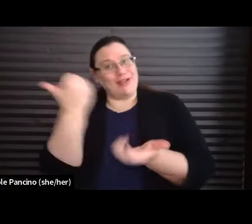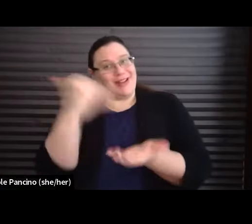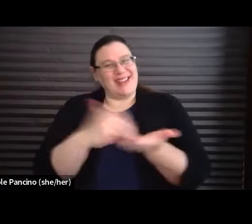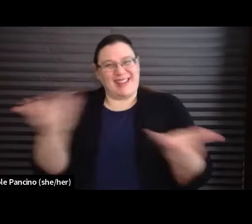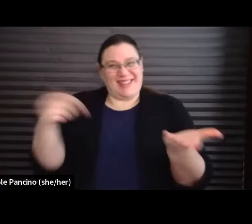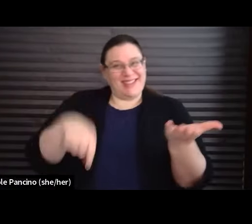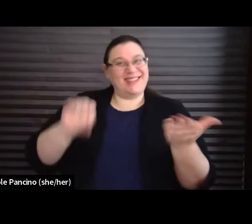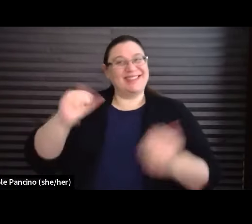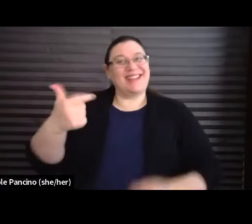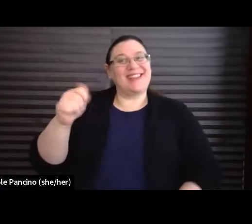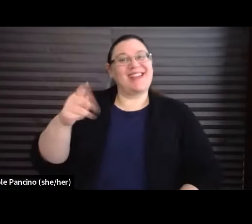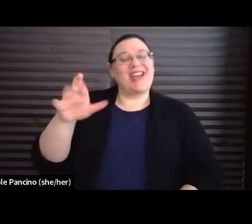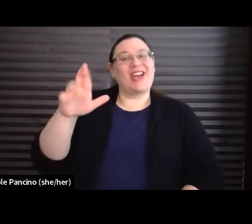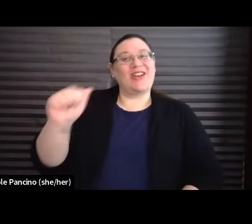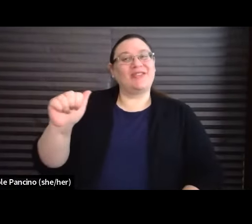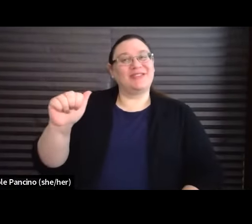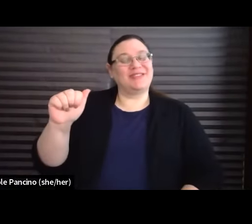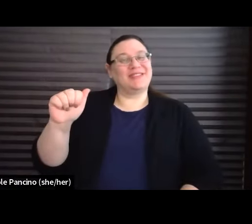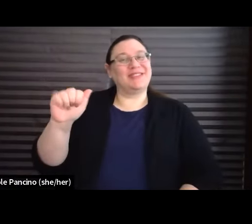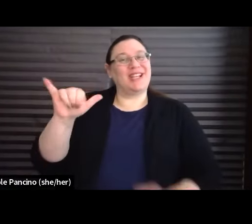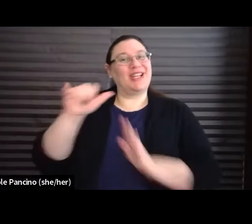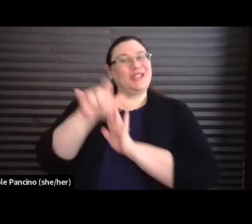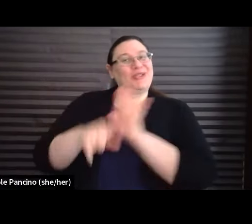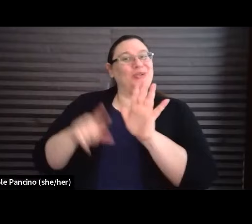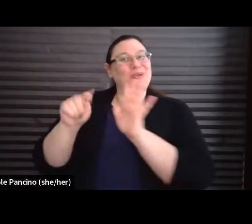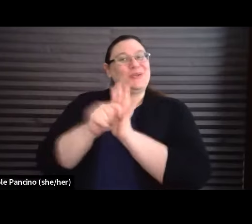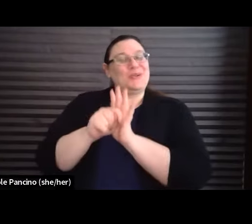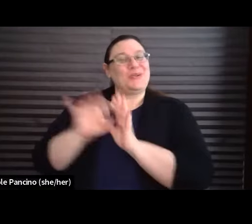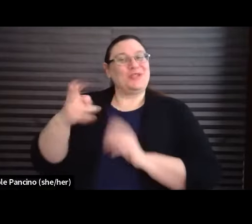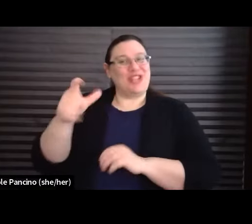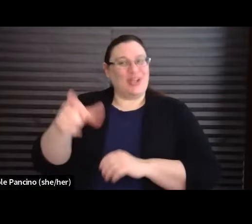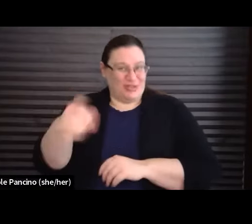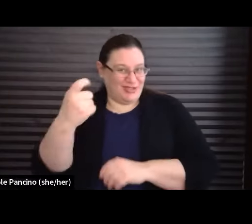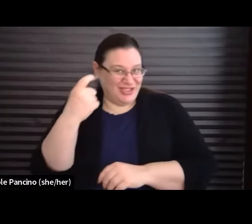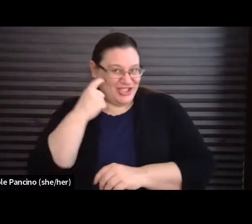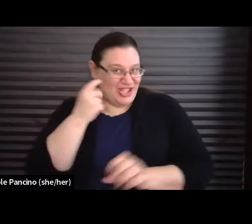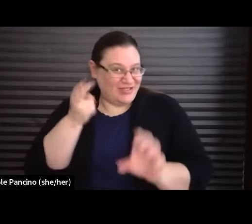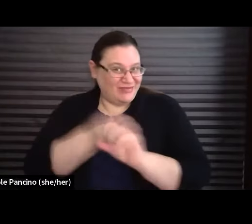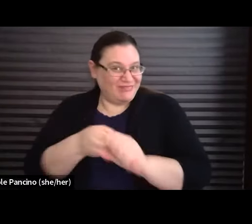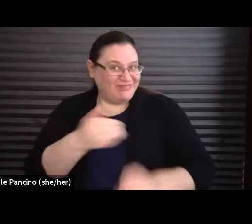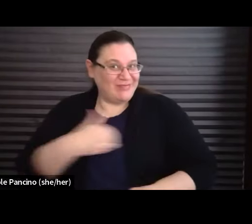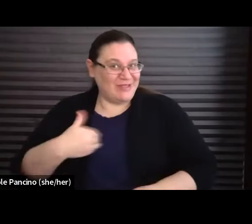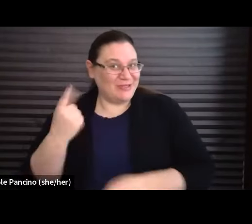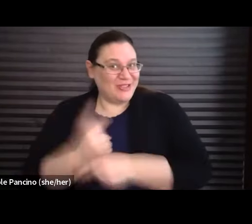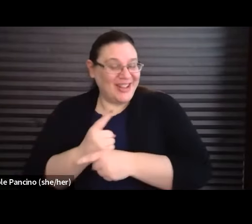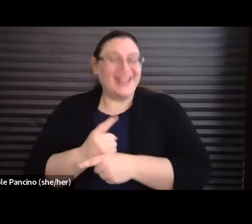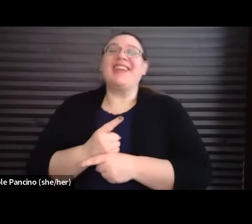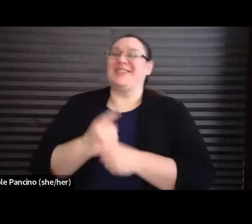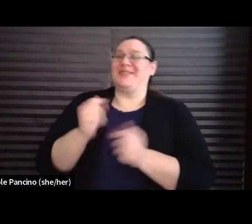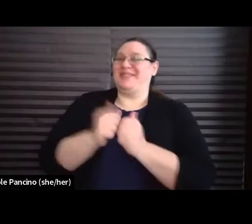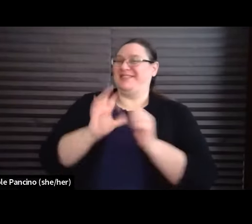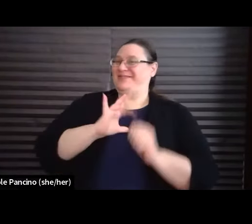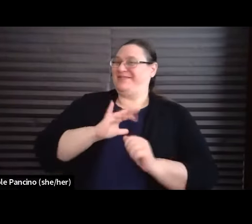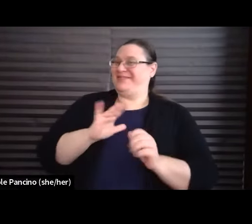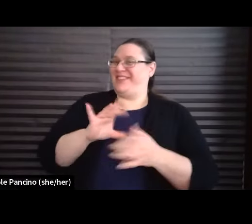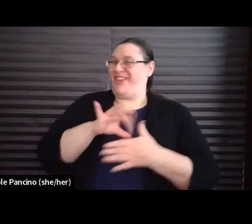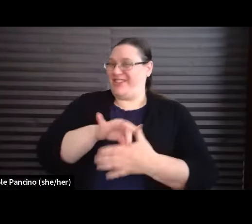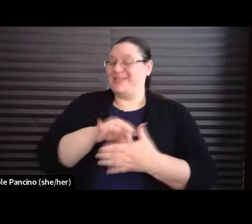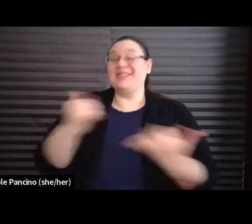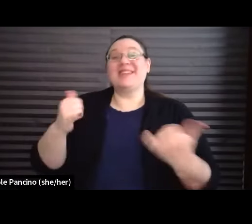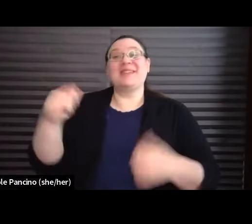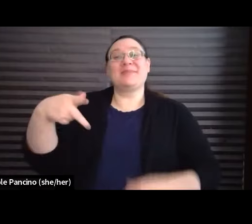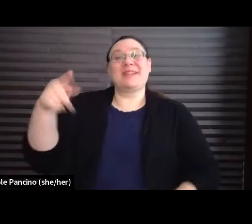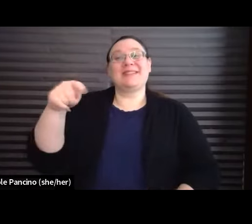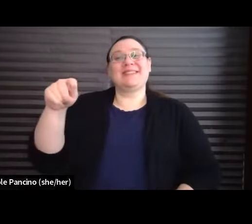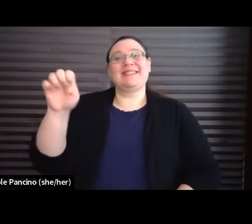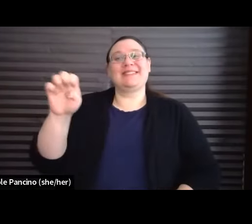that you just subscribed to, along with tons of other great content. Today, we present the PTEOE President's